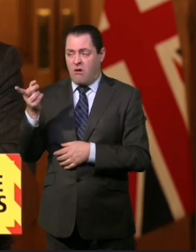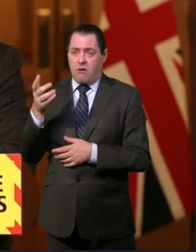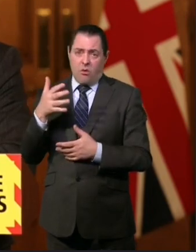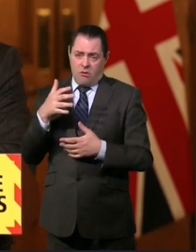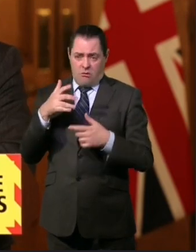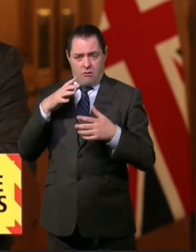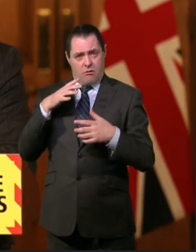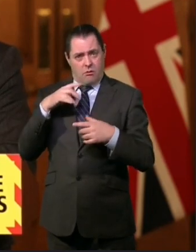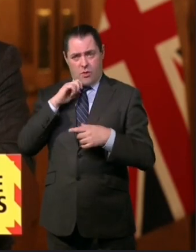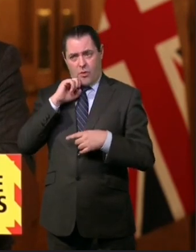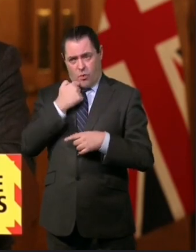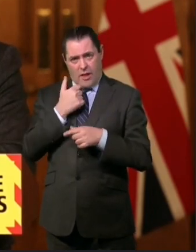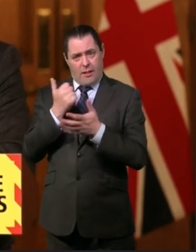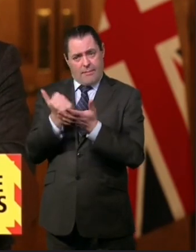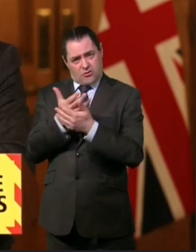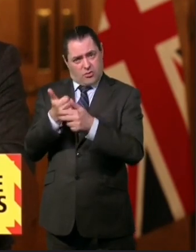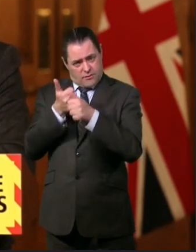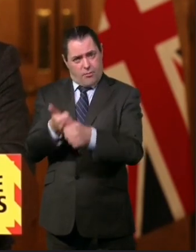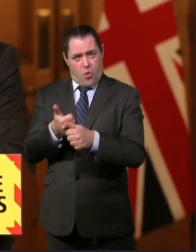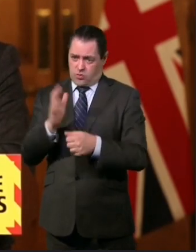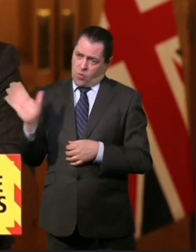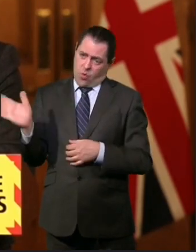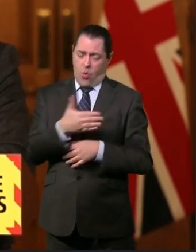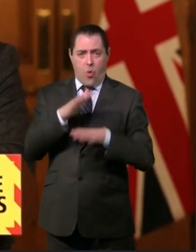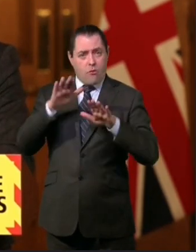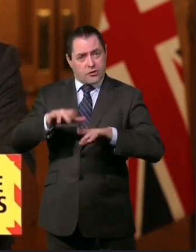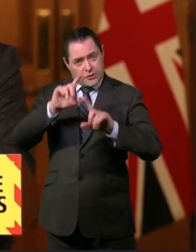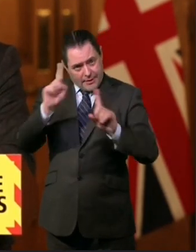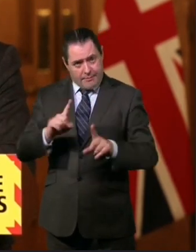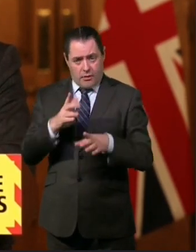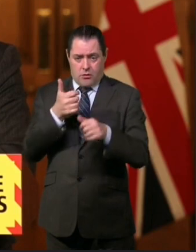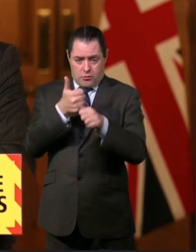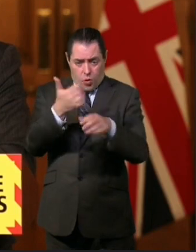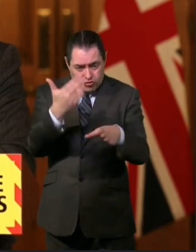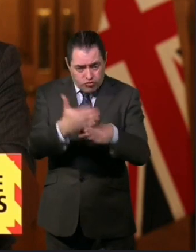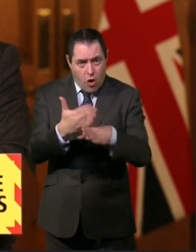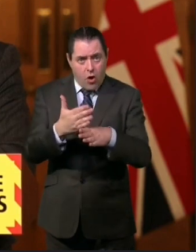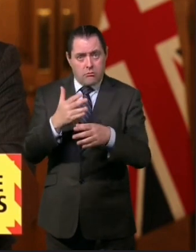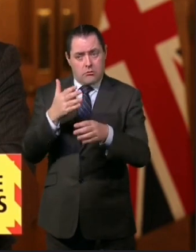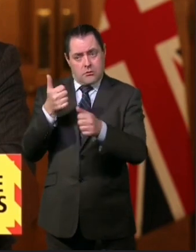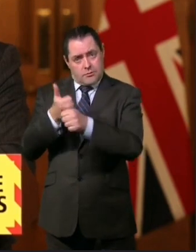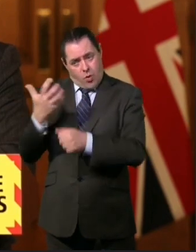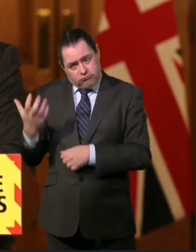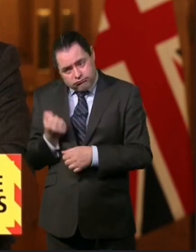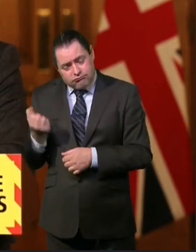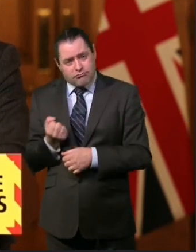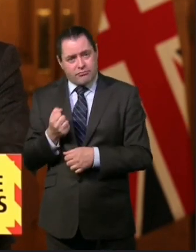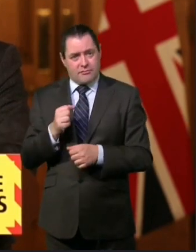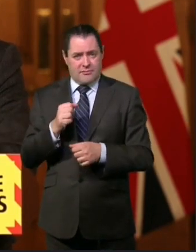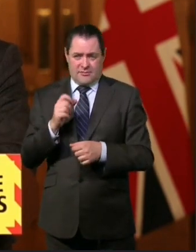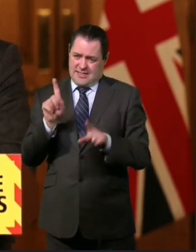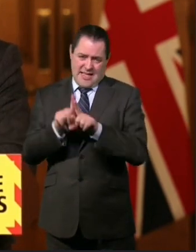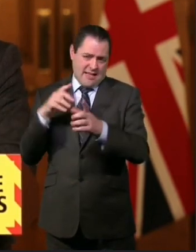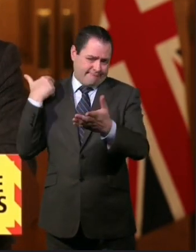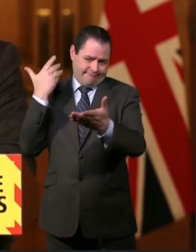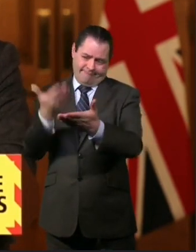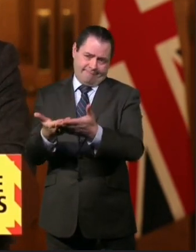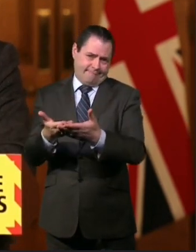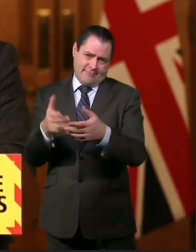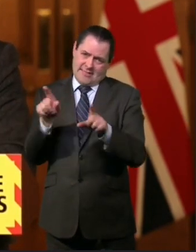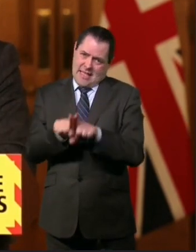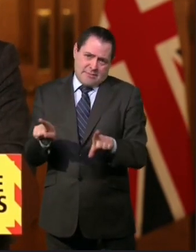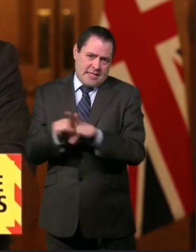this pandemic, to support jobs, support livelihoods, as we have done throughout. But obviously, the faster we